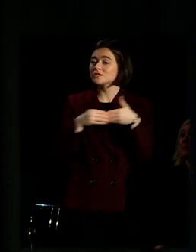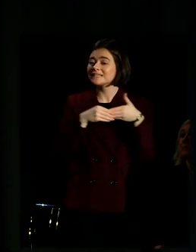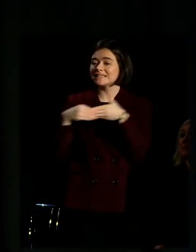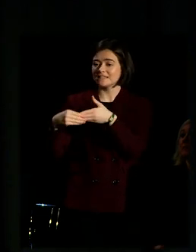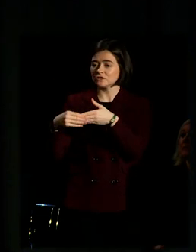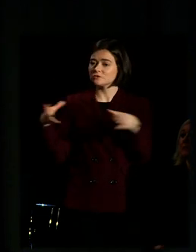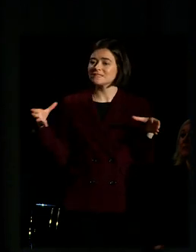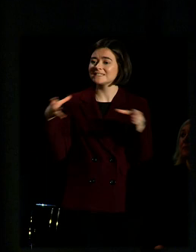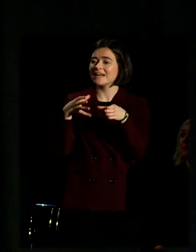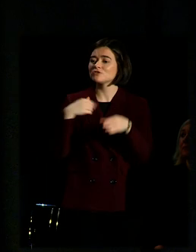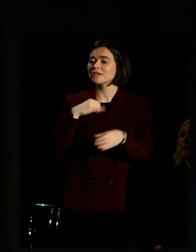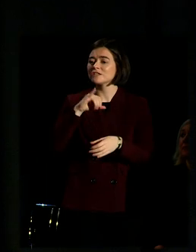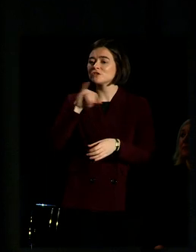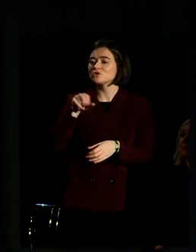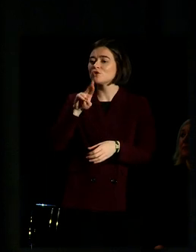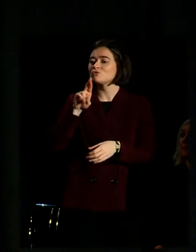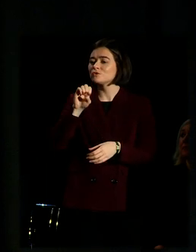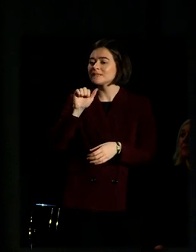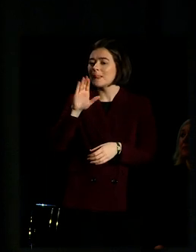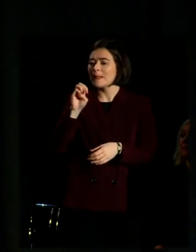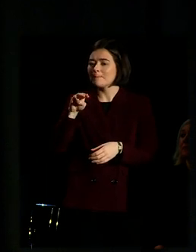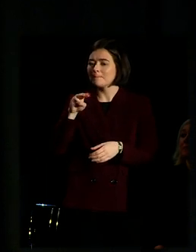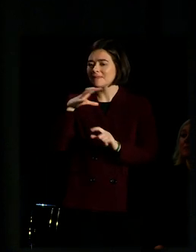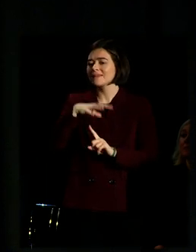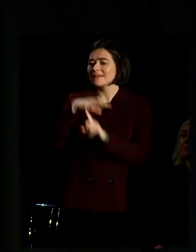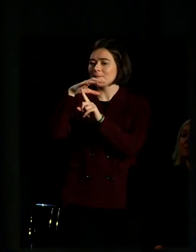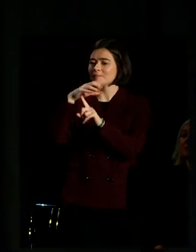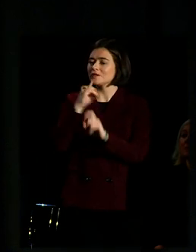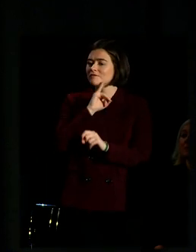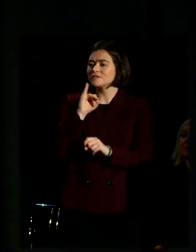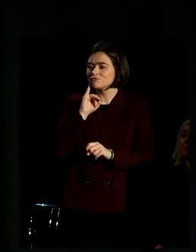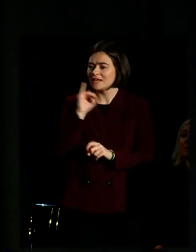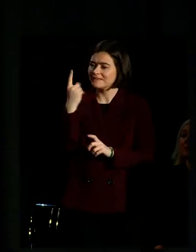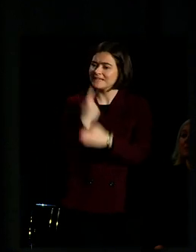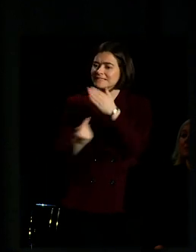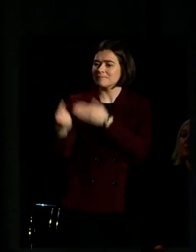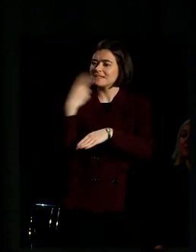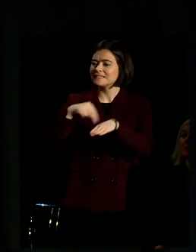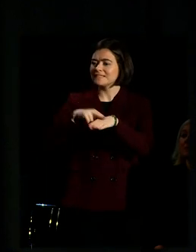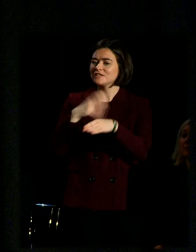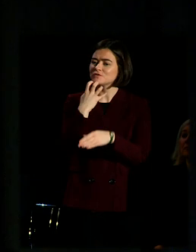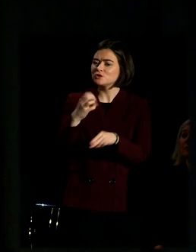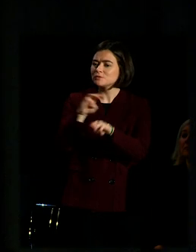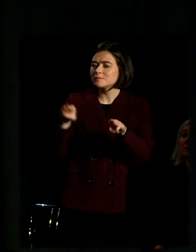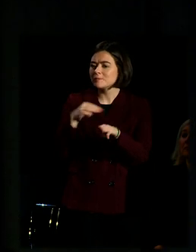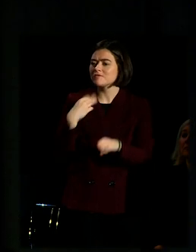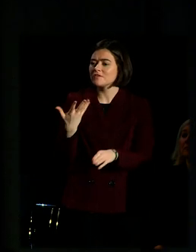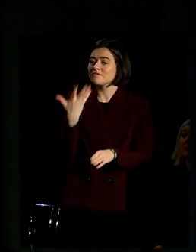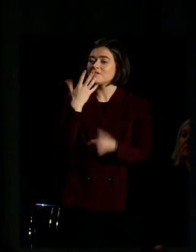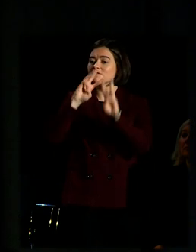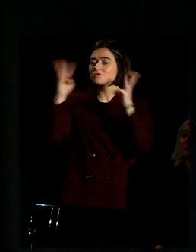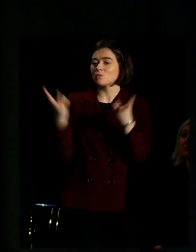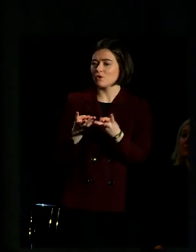Jerusalem, the capital of Israel, the independent nation-state of the Jewish people, for the 5th World Holocaust